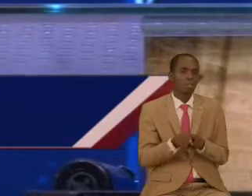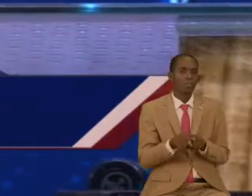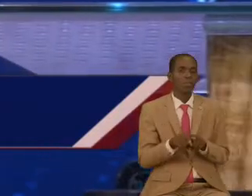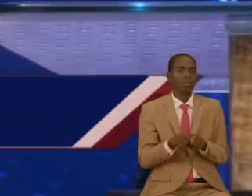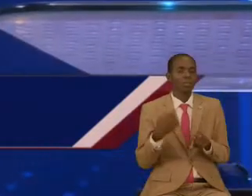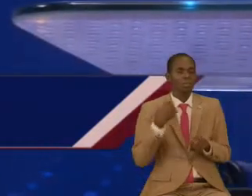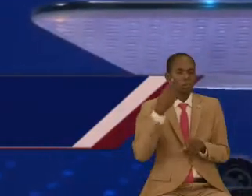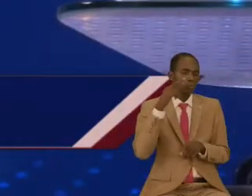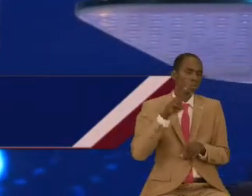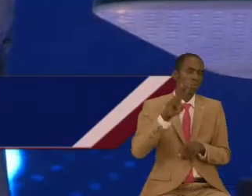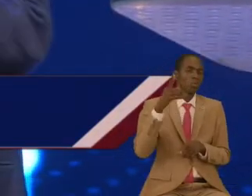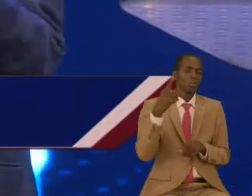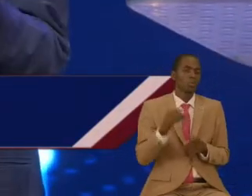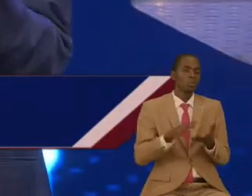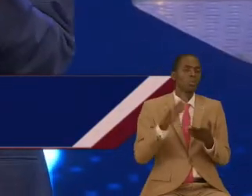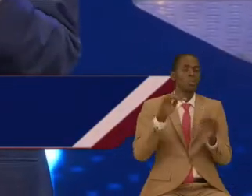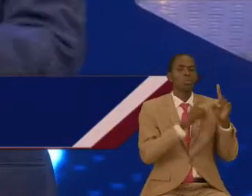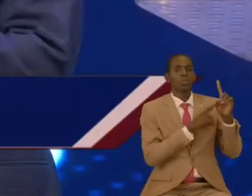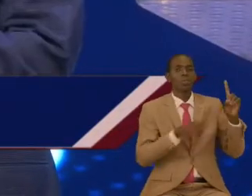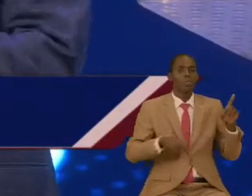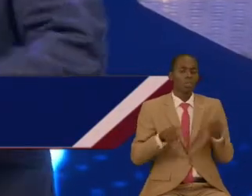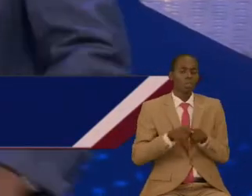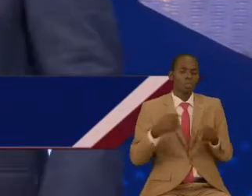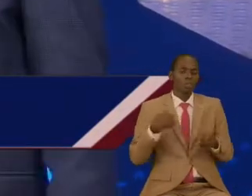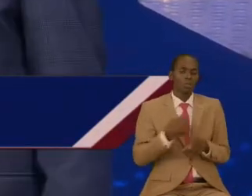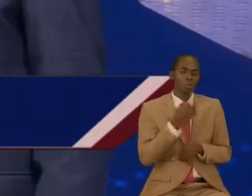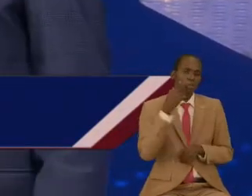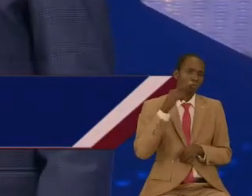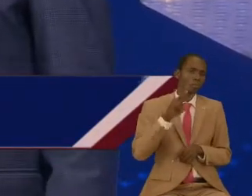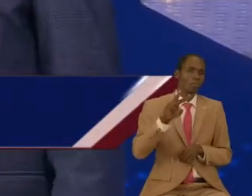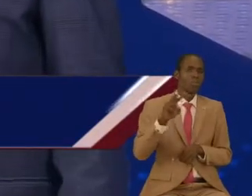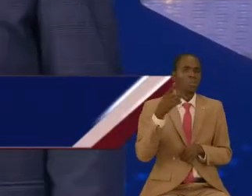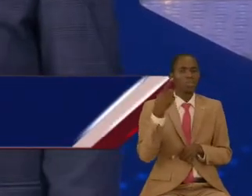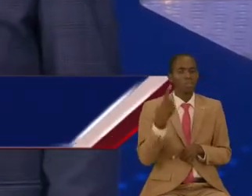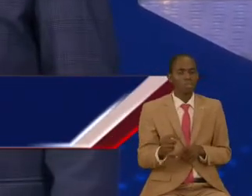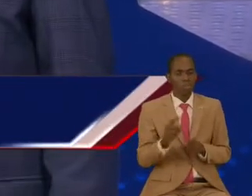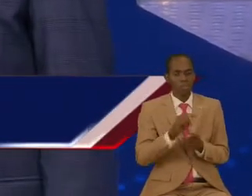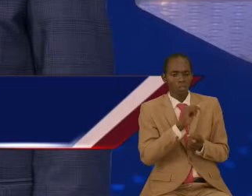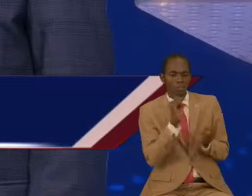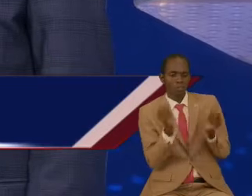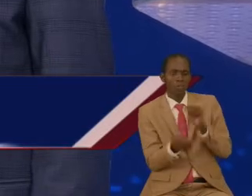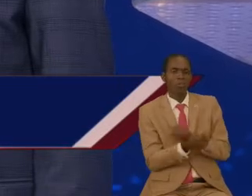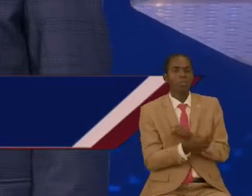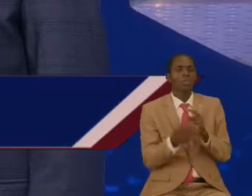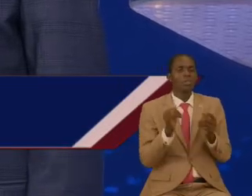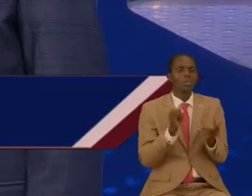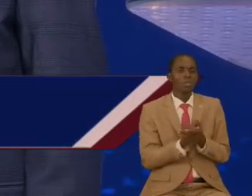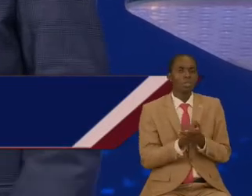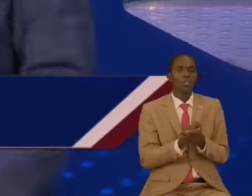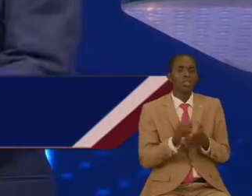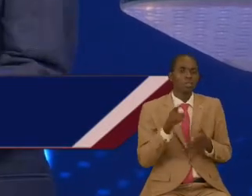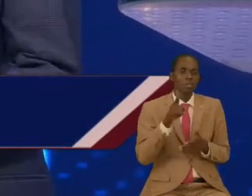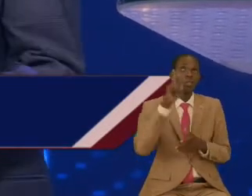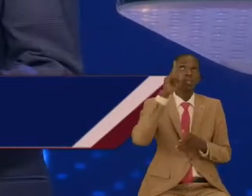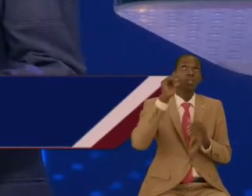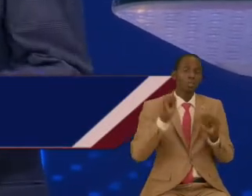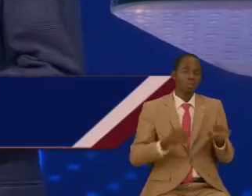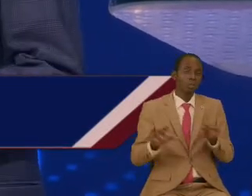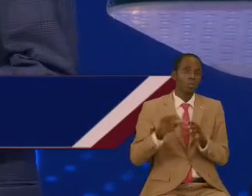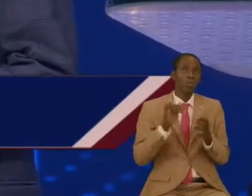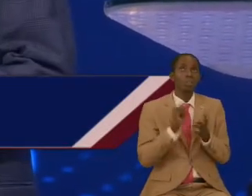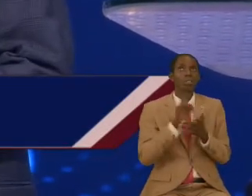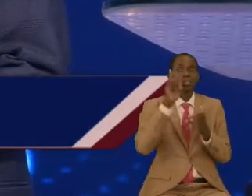the glory of the Lord, as we behold the transformation that he can do, that he